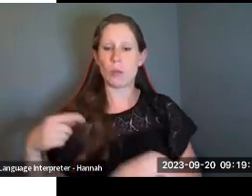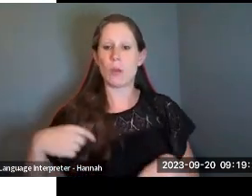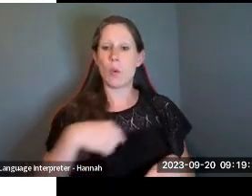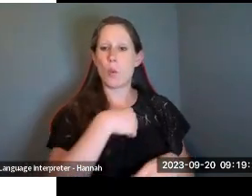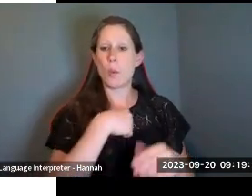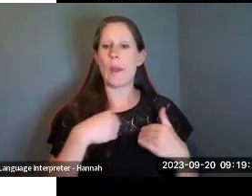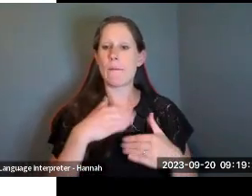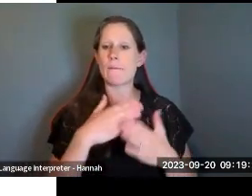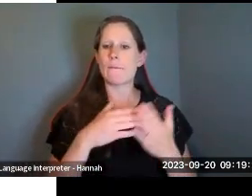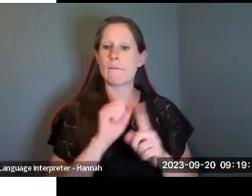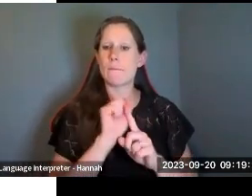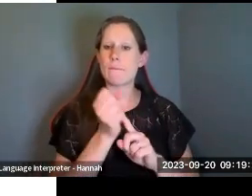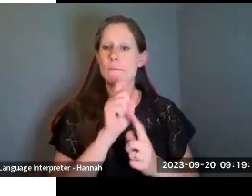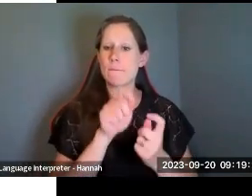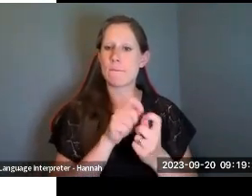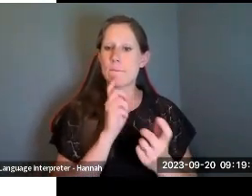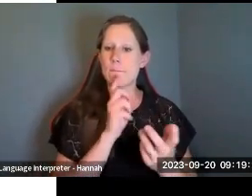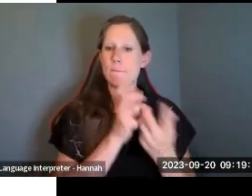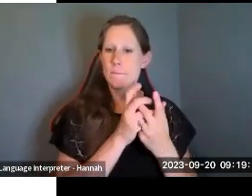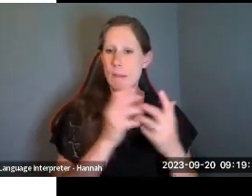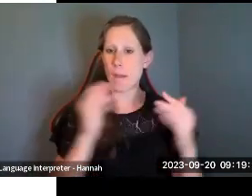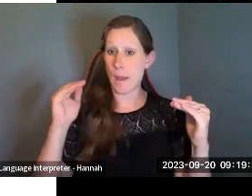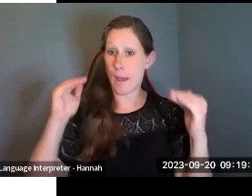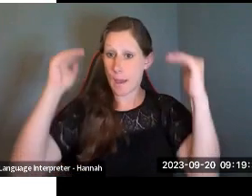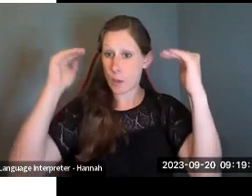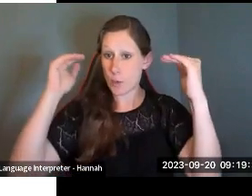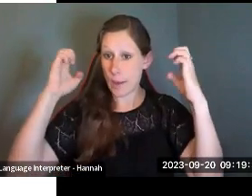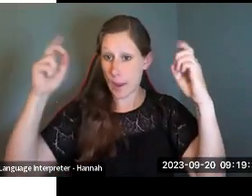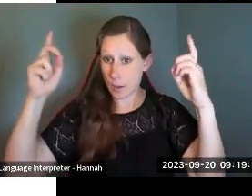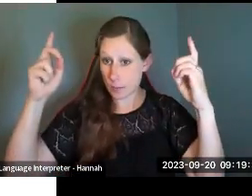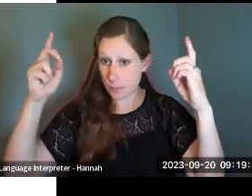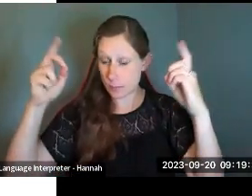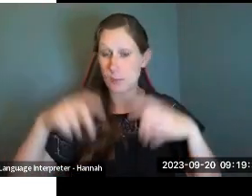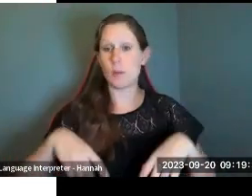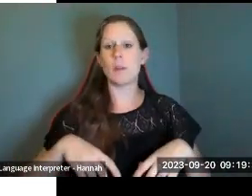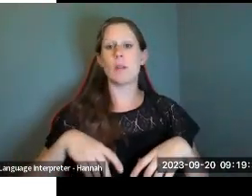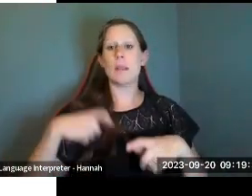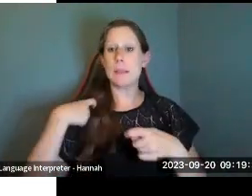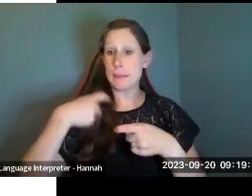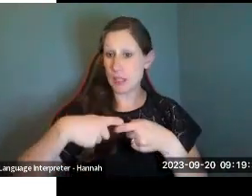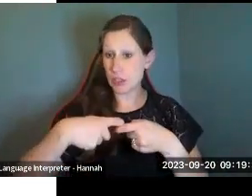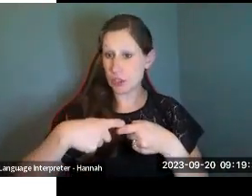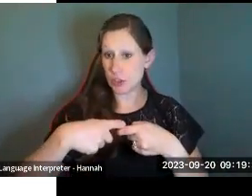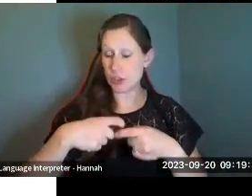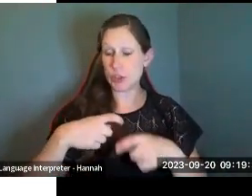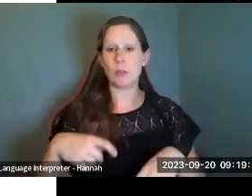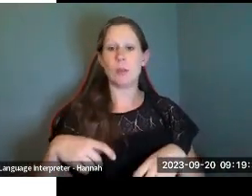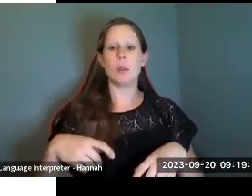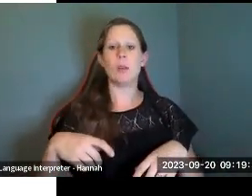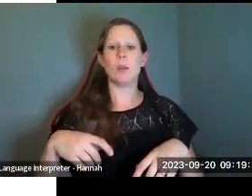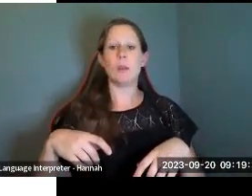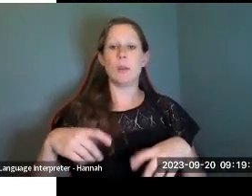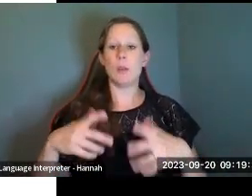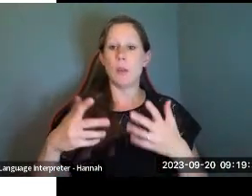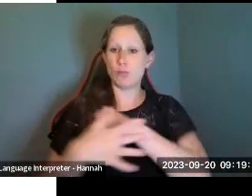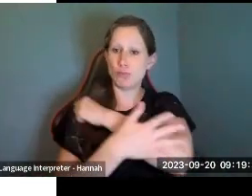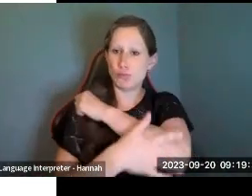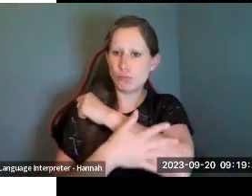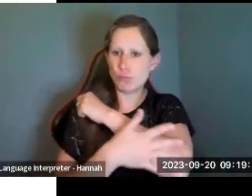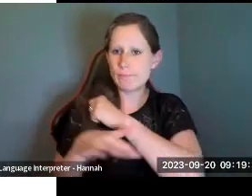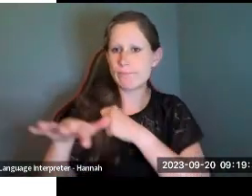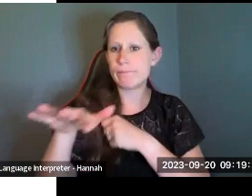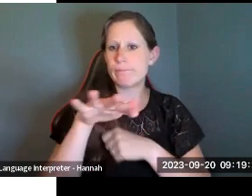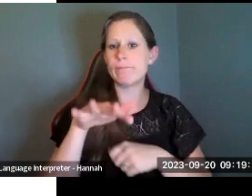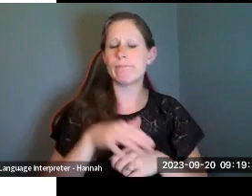are specific to a higher ed audience, to a Spanish audience, to rural adults,